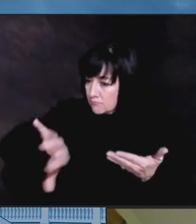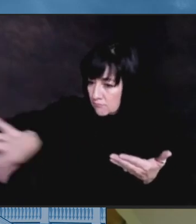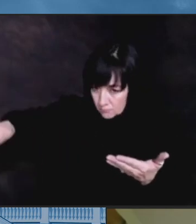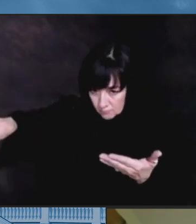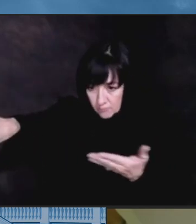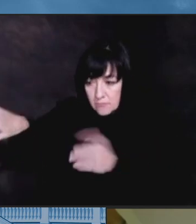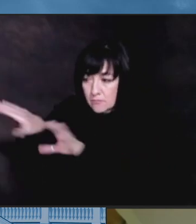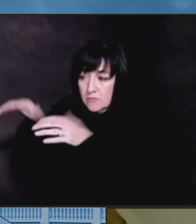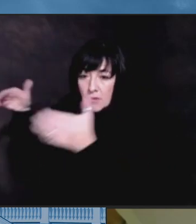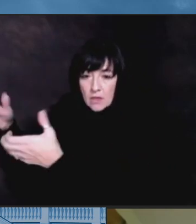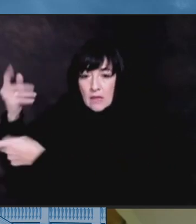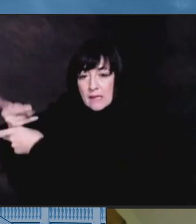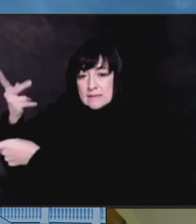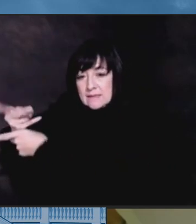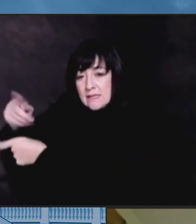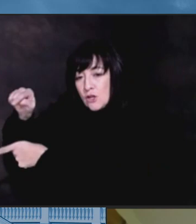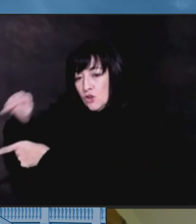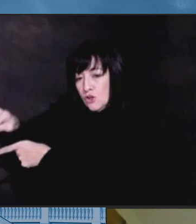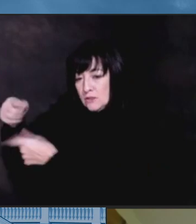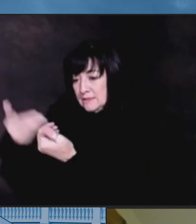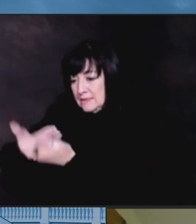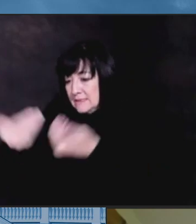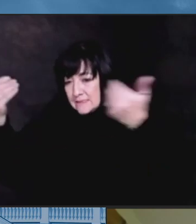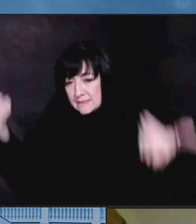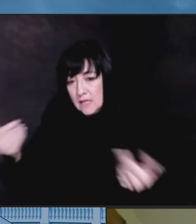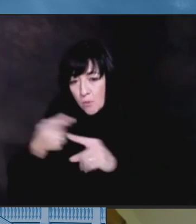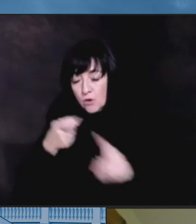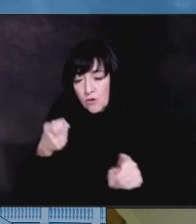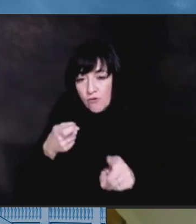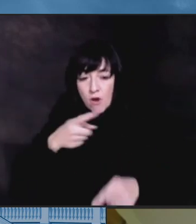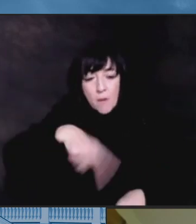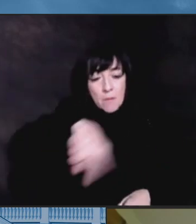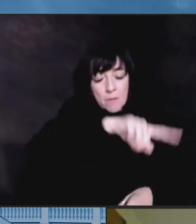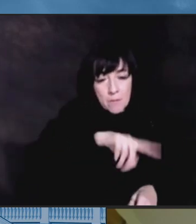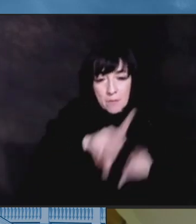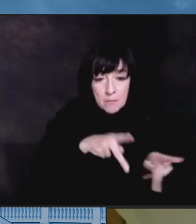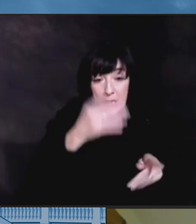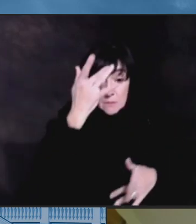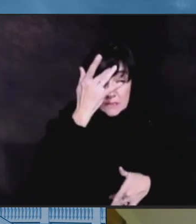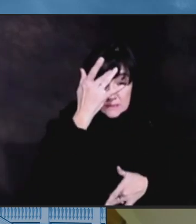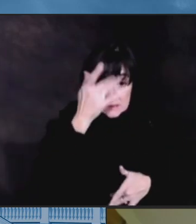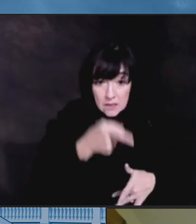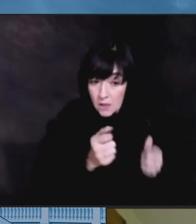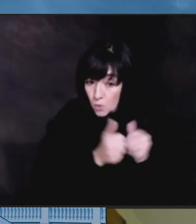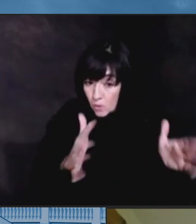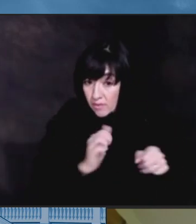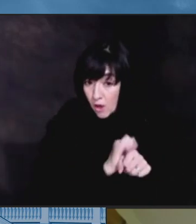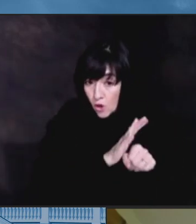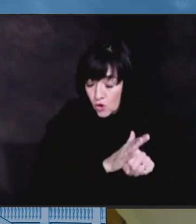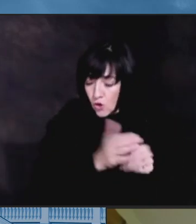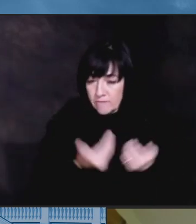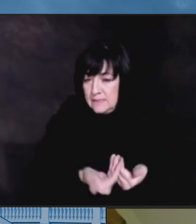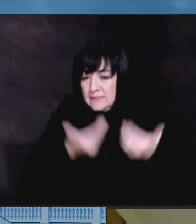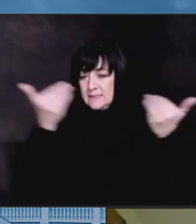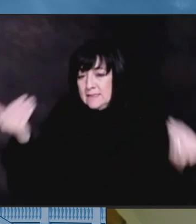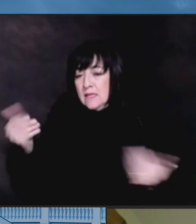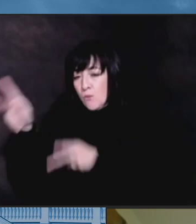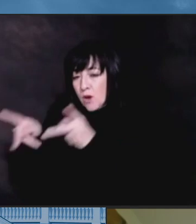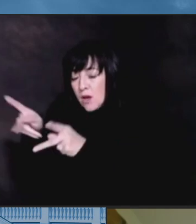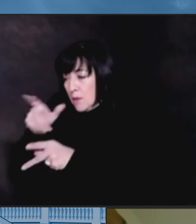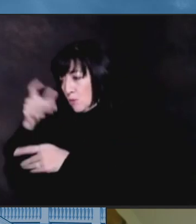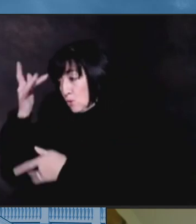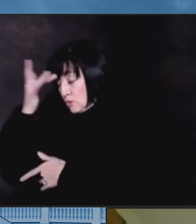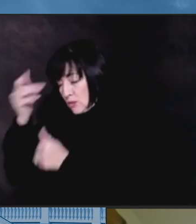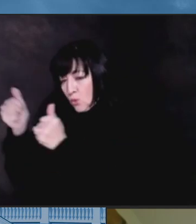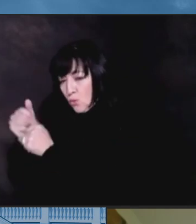to work with the hospitals and look at this surge capacity issues, help us understand